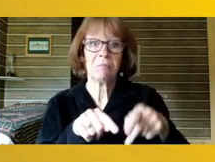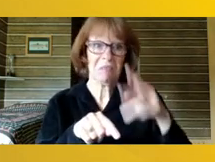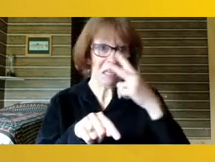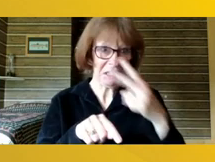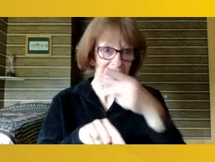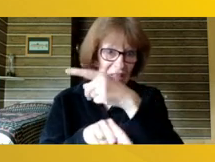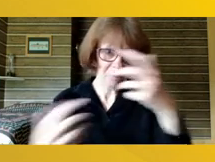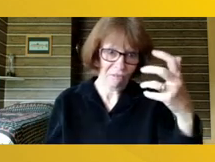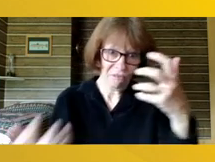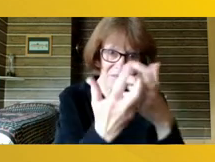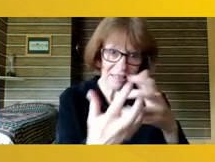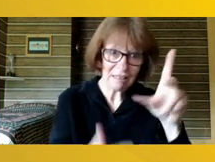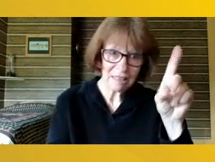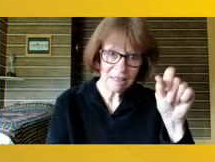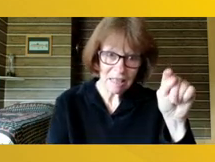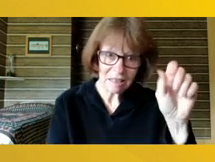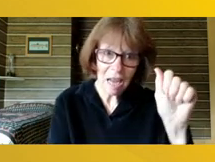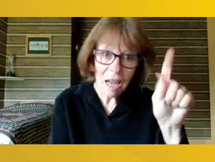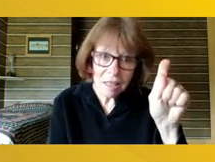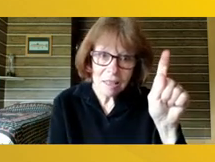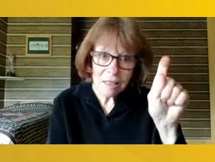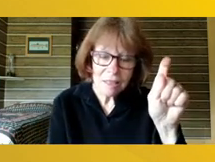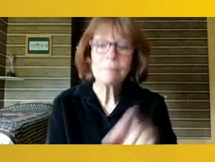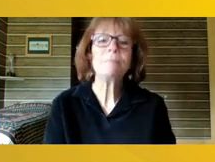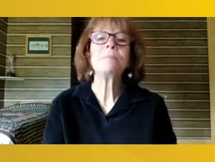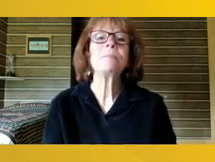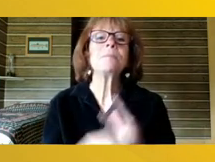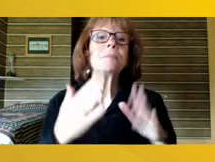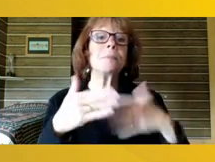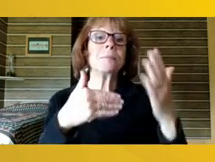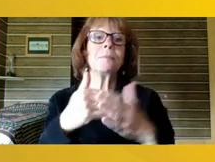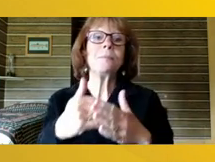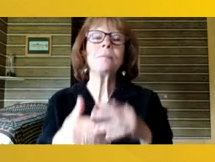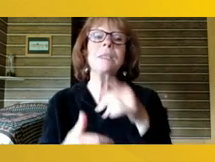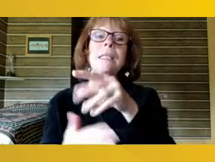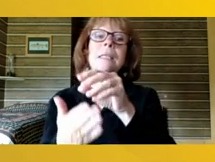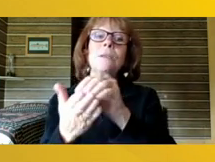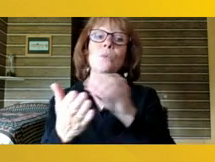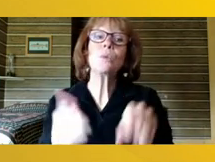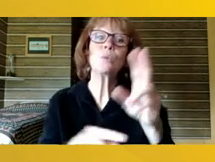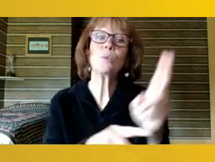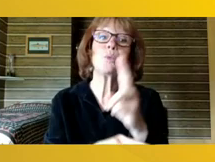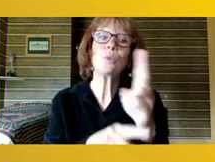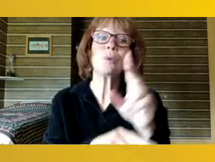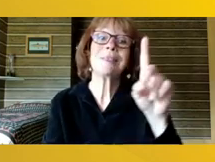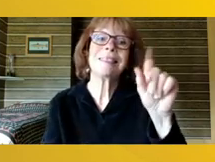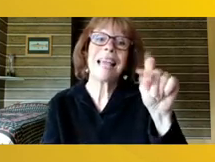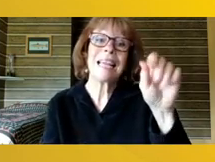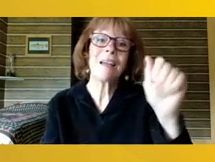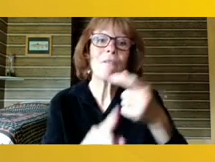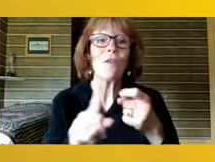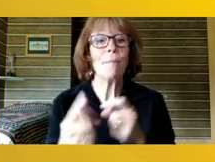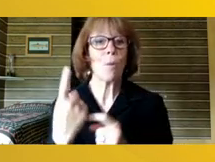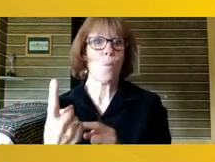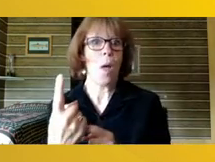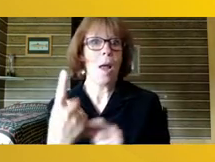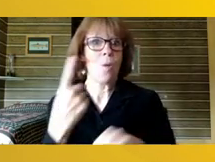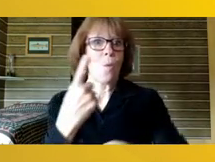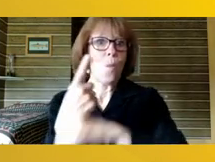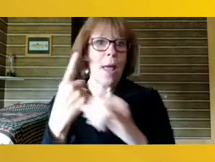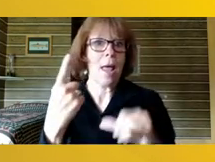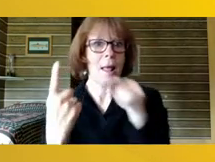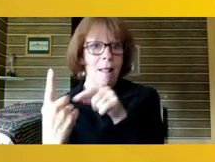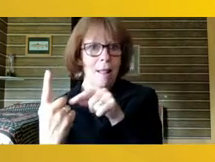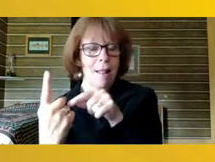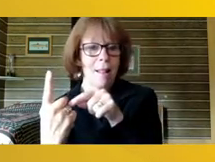Next slide. So students use data from their individual whales to develop a model to show how